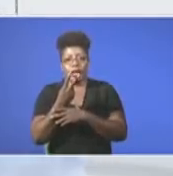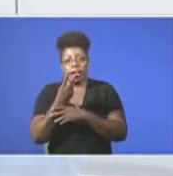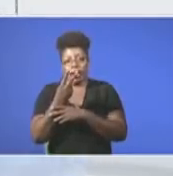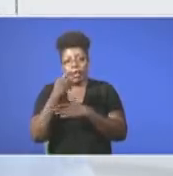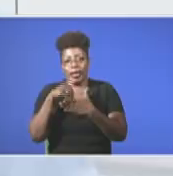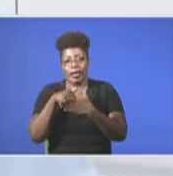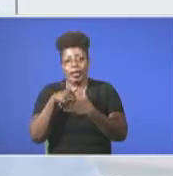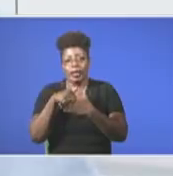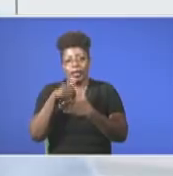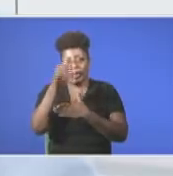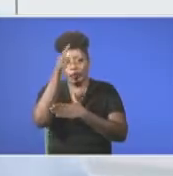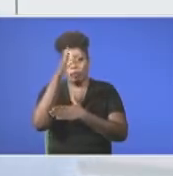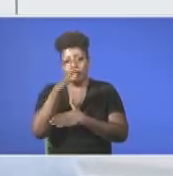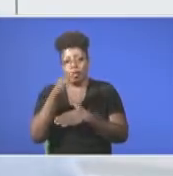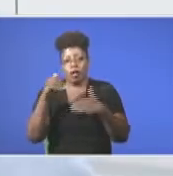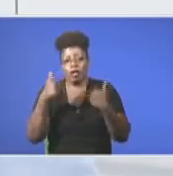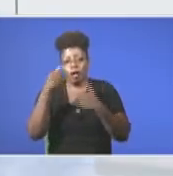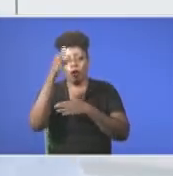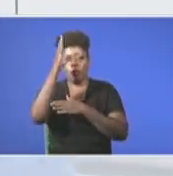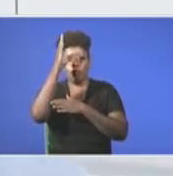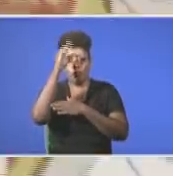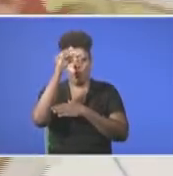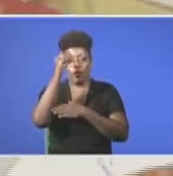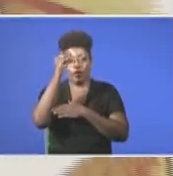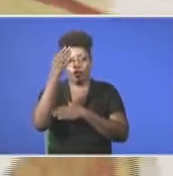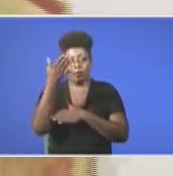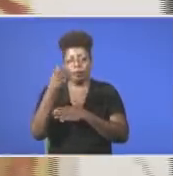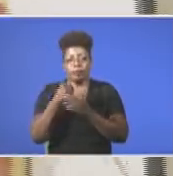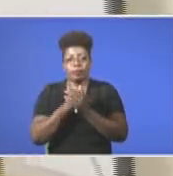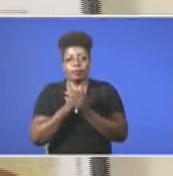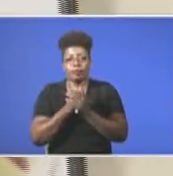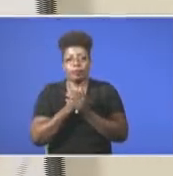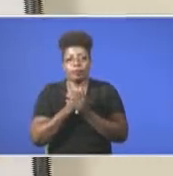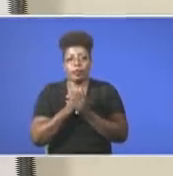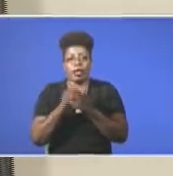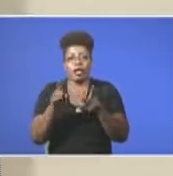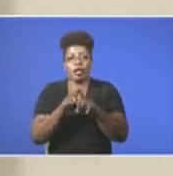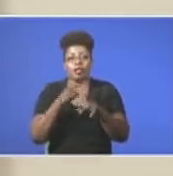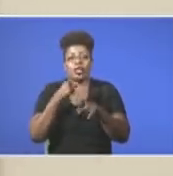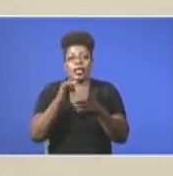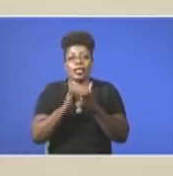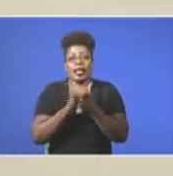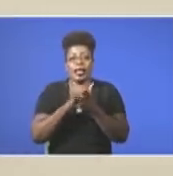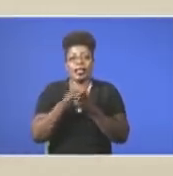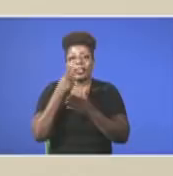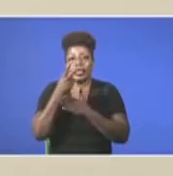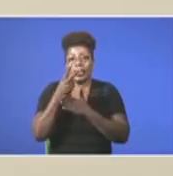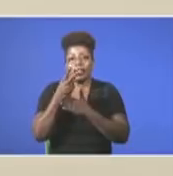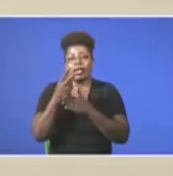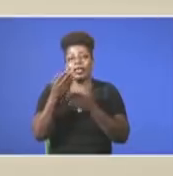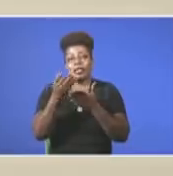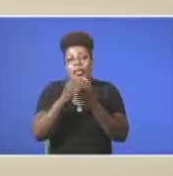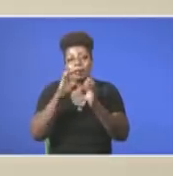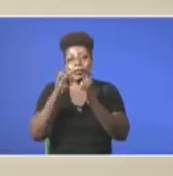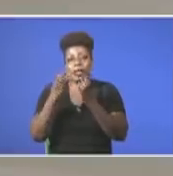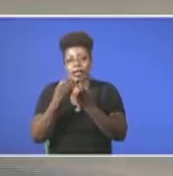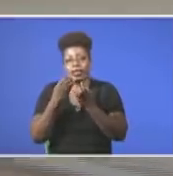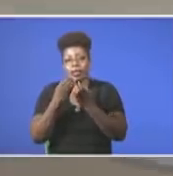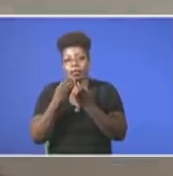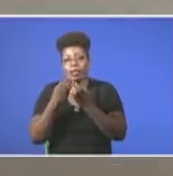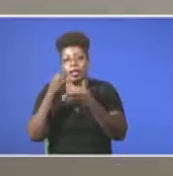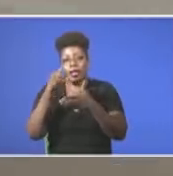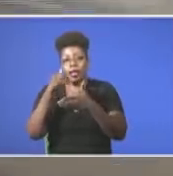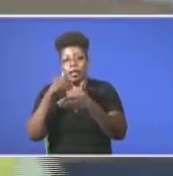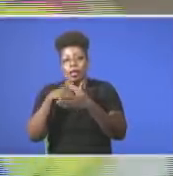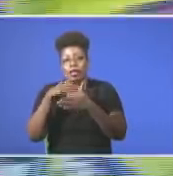in men or in young boys is very prevalent. Meanwhile, Dr. Shera says he has seen several rare cases of glaucoma in